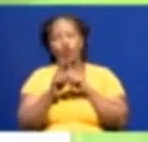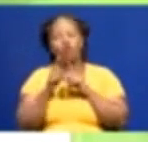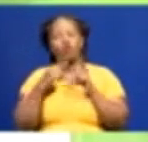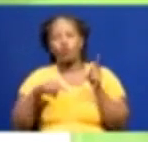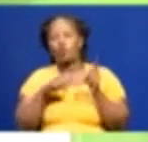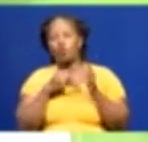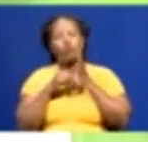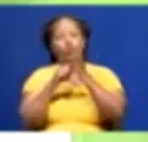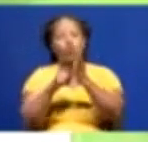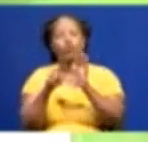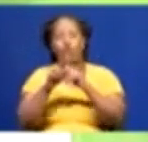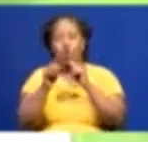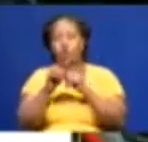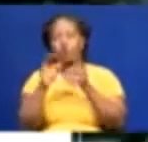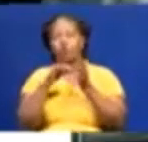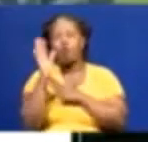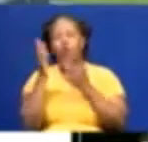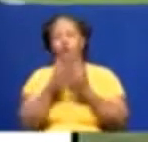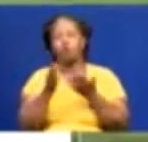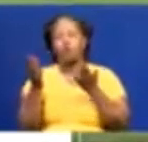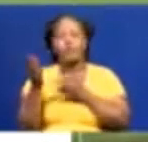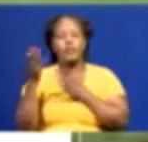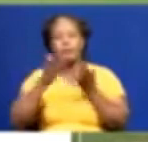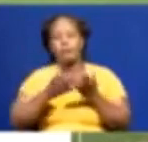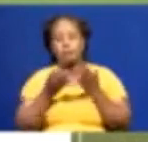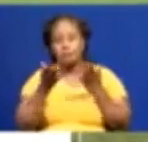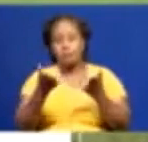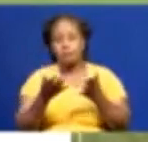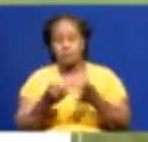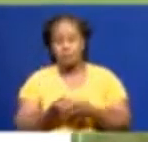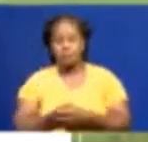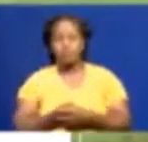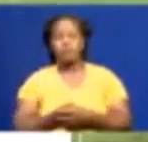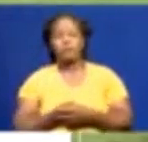equipments here. For Sunday Express, I'm Sila Onyango.